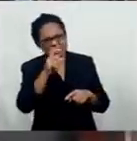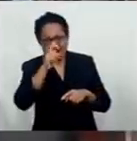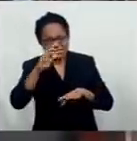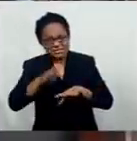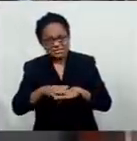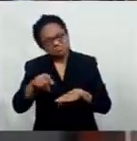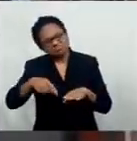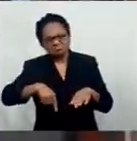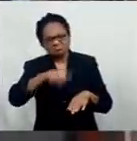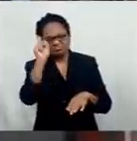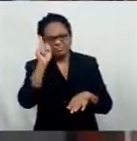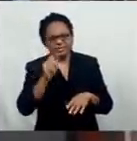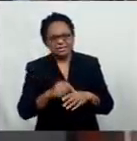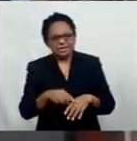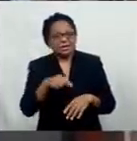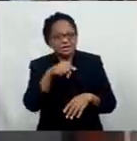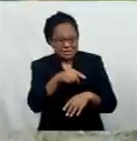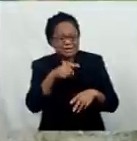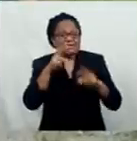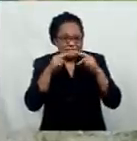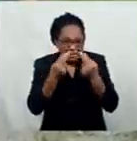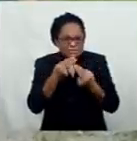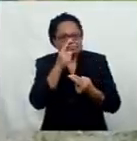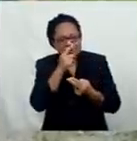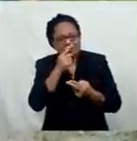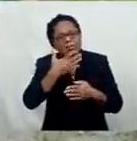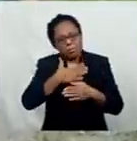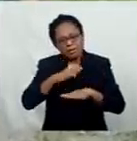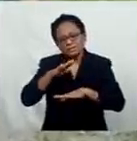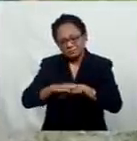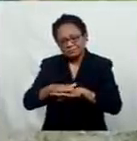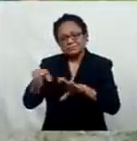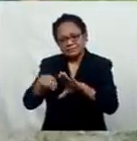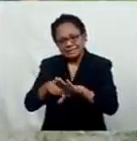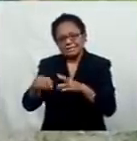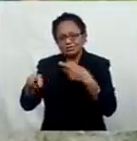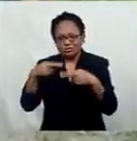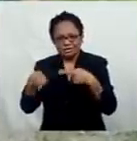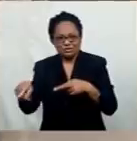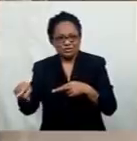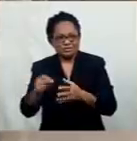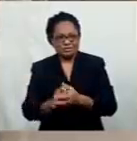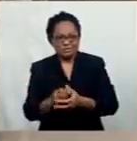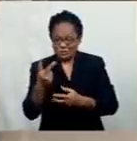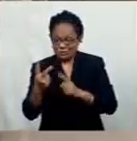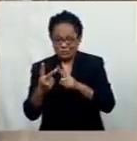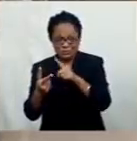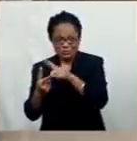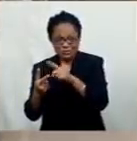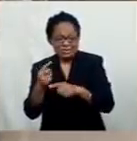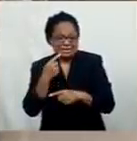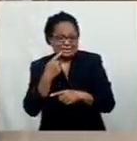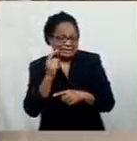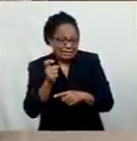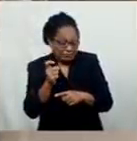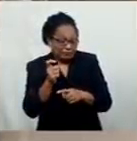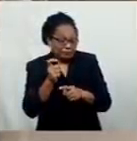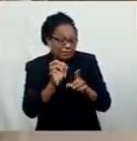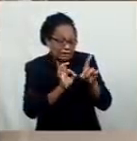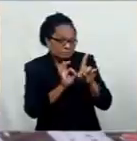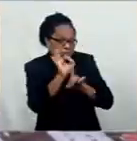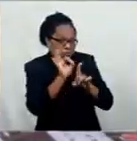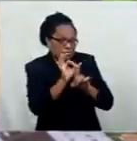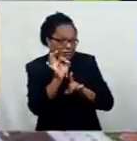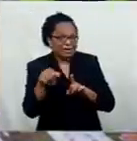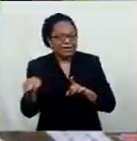They prefer to sit down and eat. According to the two owners, if there are positive changes, this will also allow them to bring back a